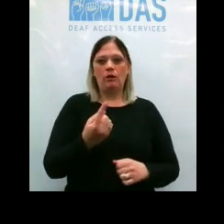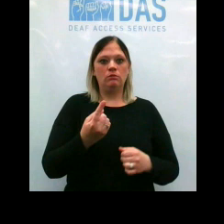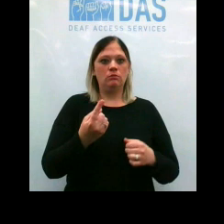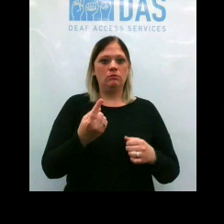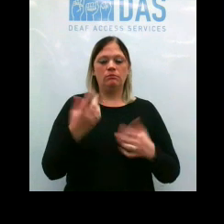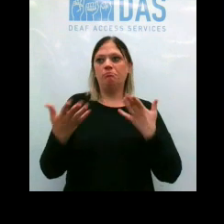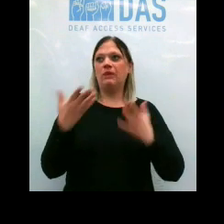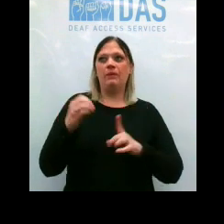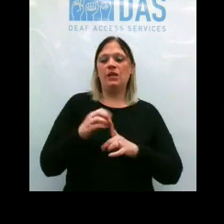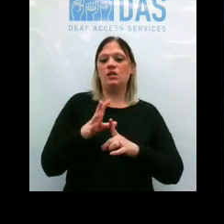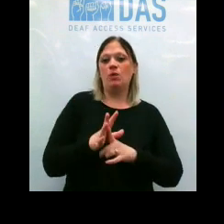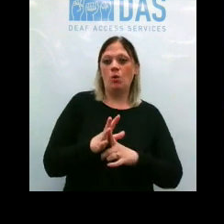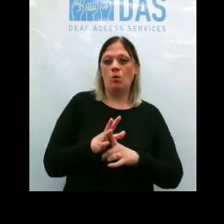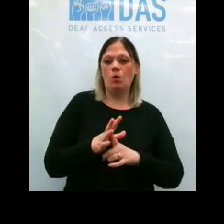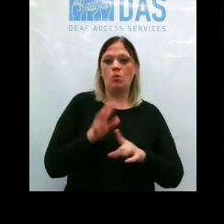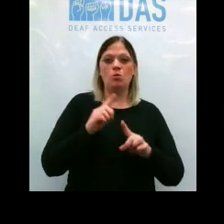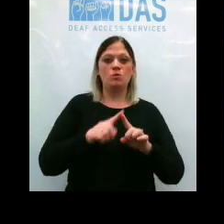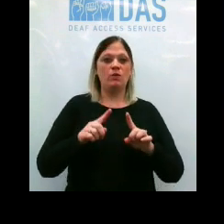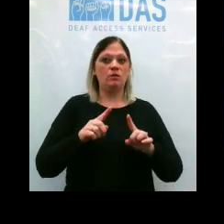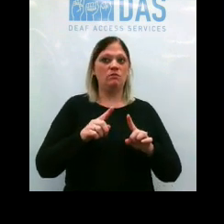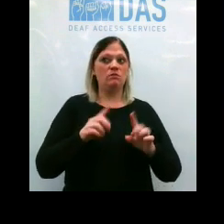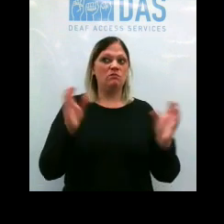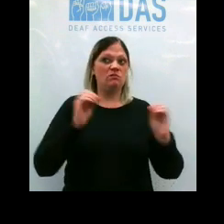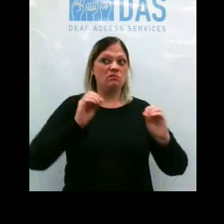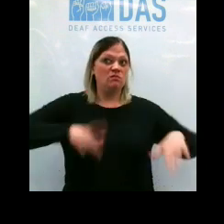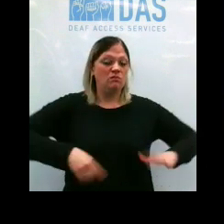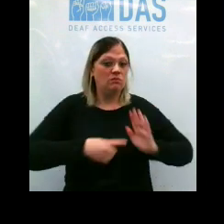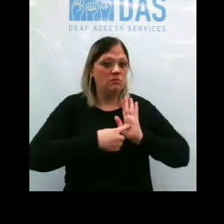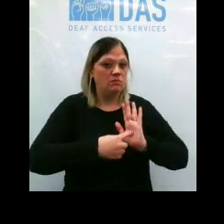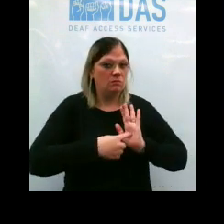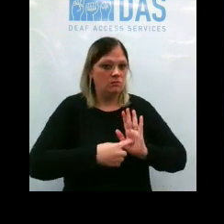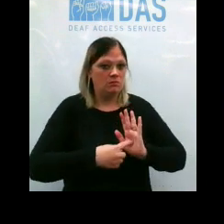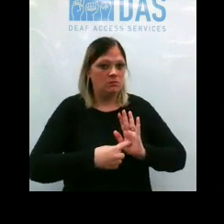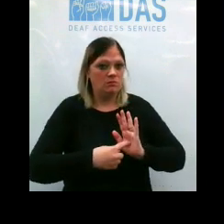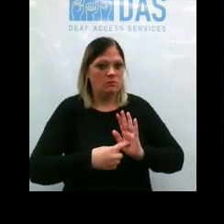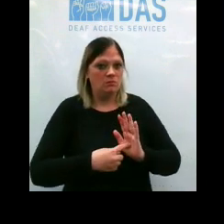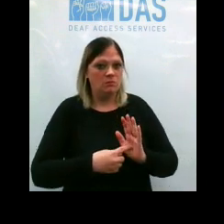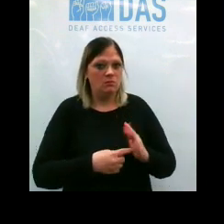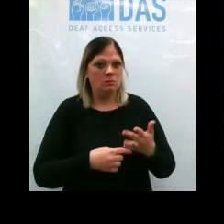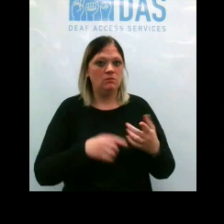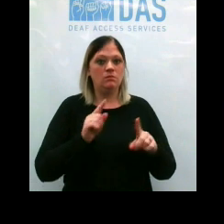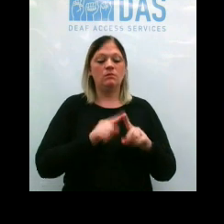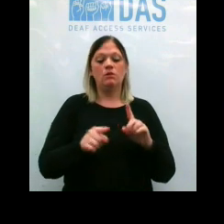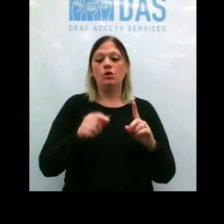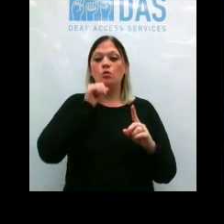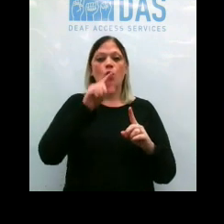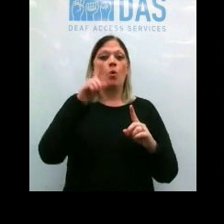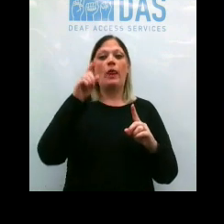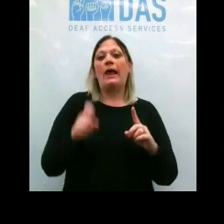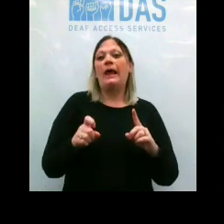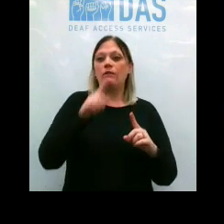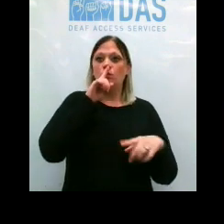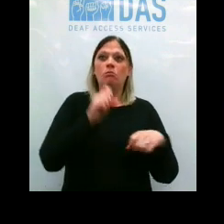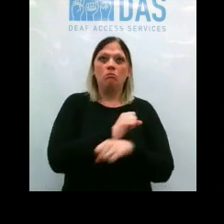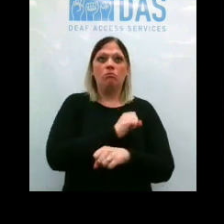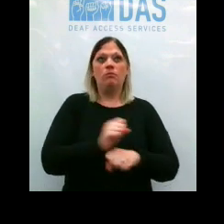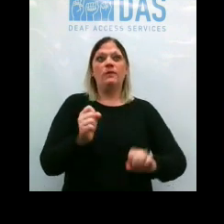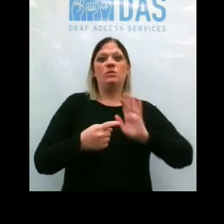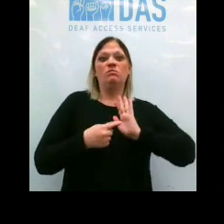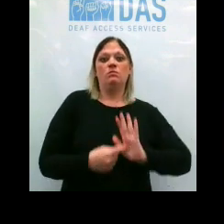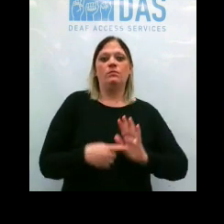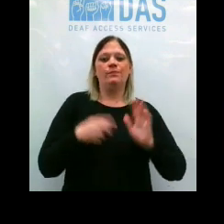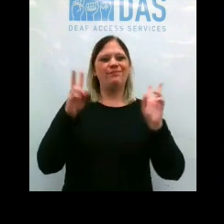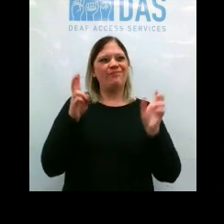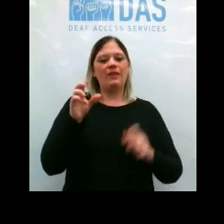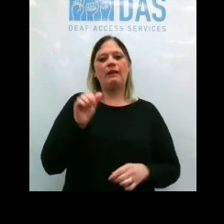have been exposed, but you have not yourself shown any symptoms. So you no longer have to be symptomatic. You can be asymptomatic.